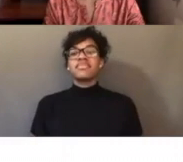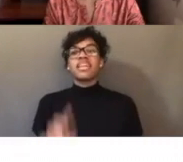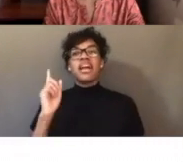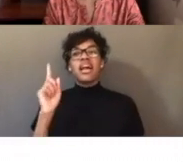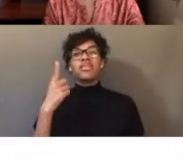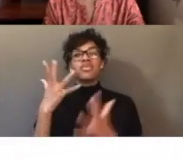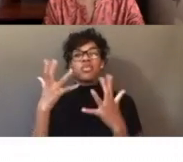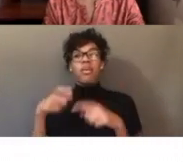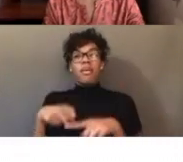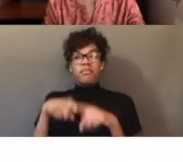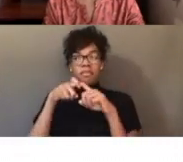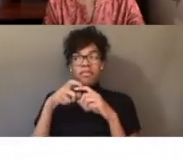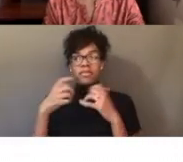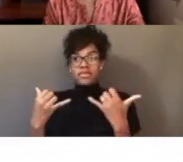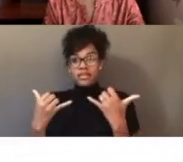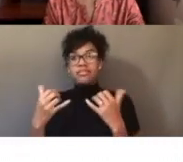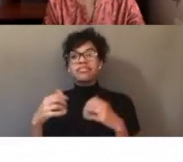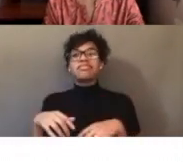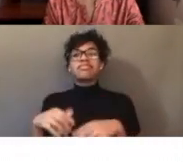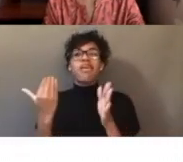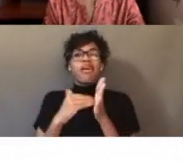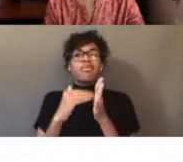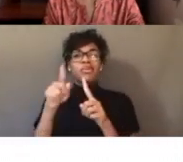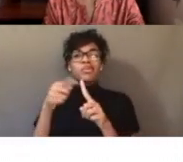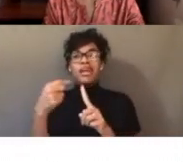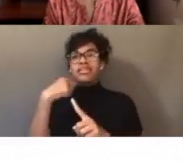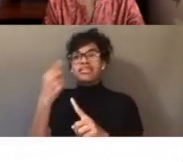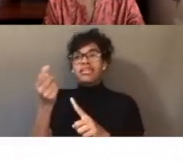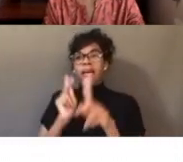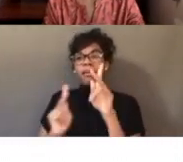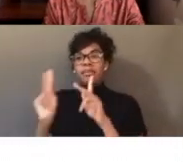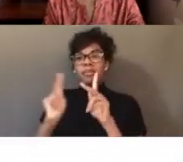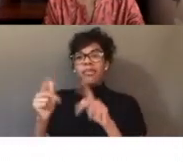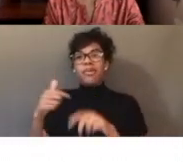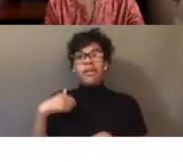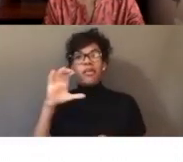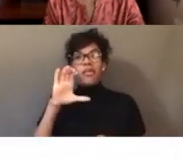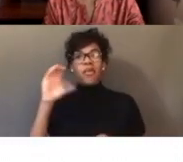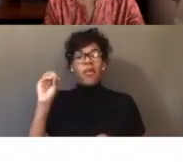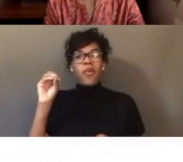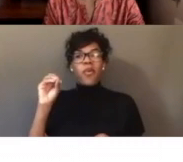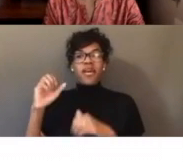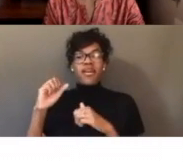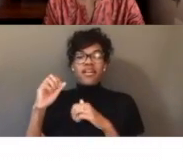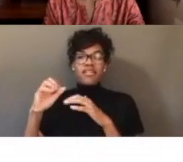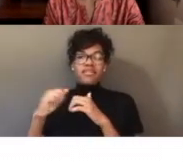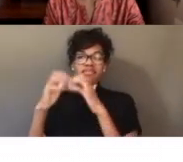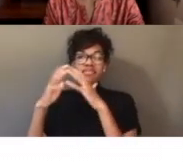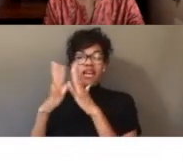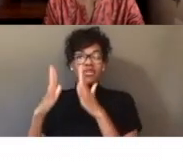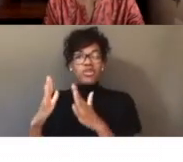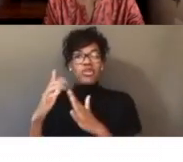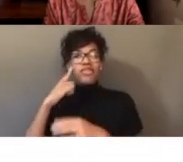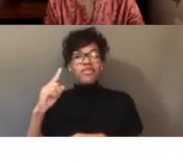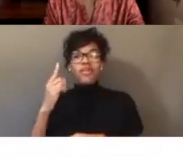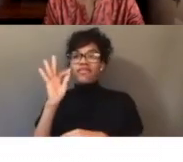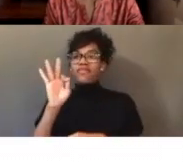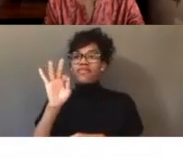say, oftentimes when I tell folks that I'm a co-founder of MAPSO Freedom School, they often wonder, is the Freedom School a brick and mortar